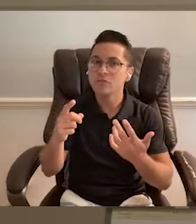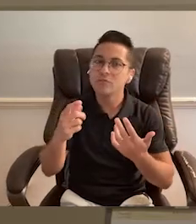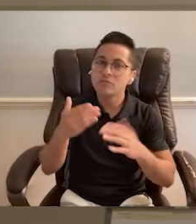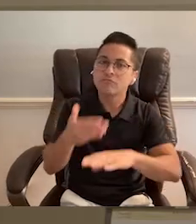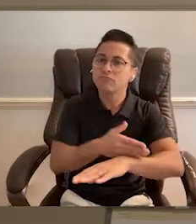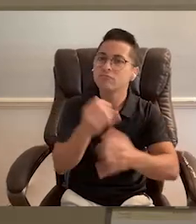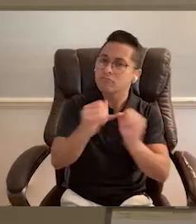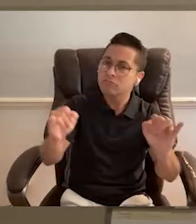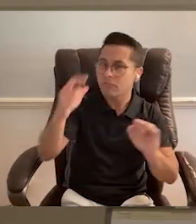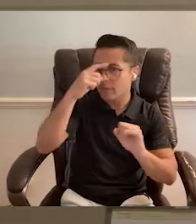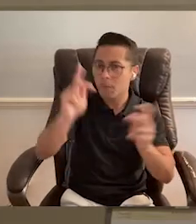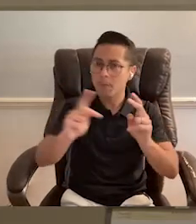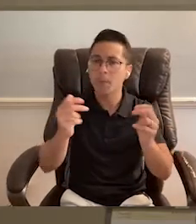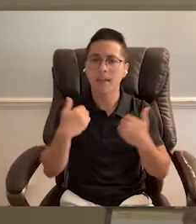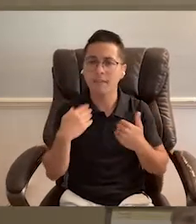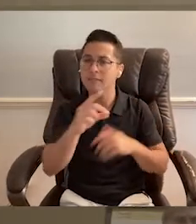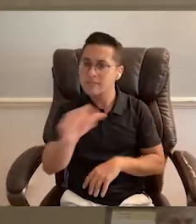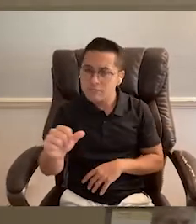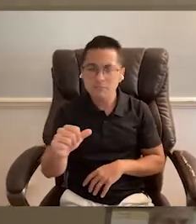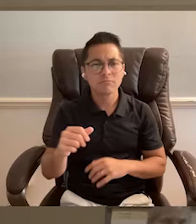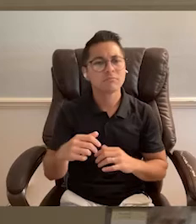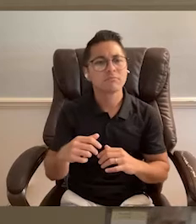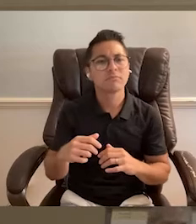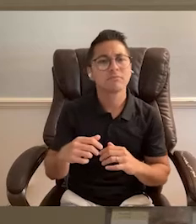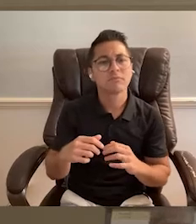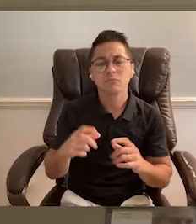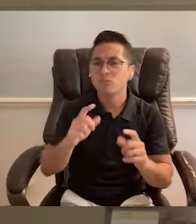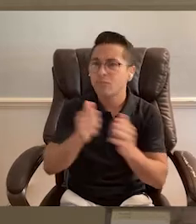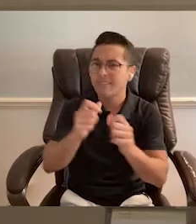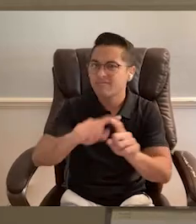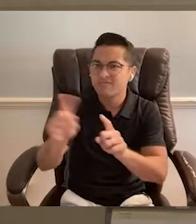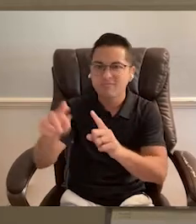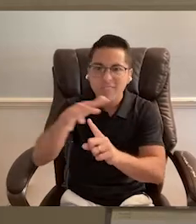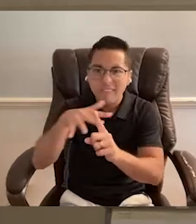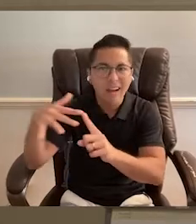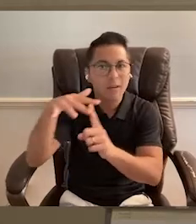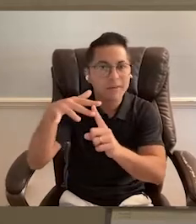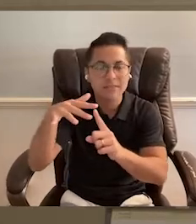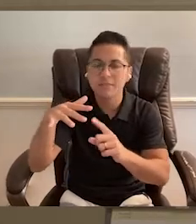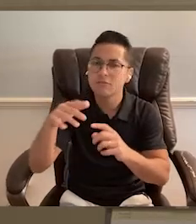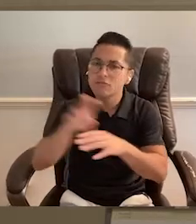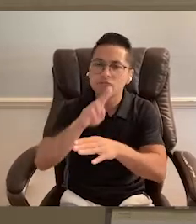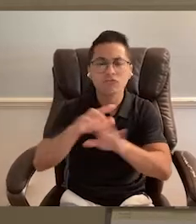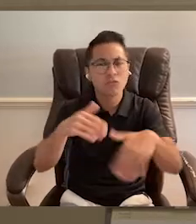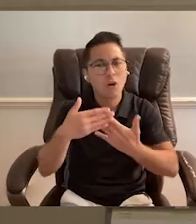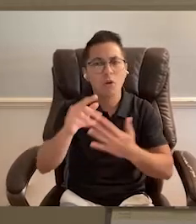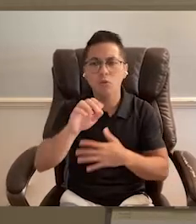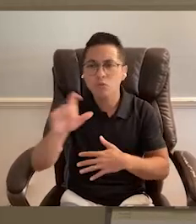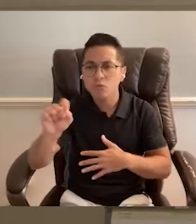National Science Foundation, Department of Defense, NASA, to support some of these activities.